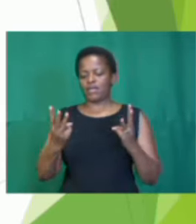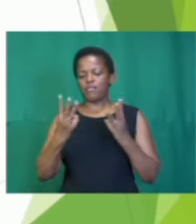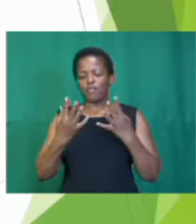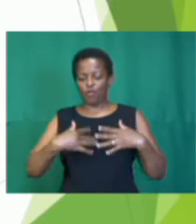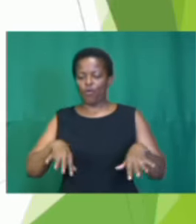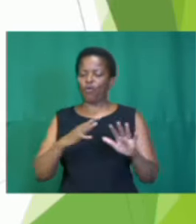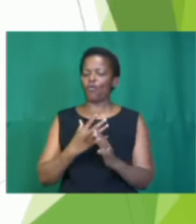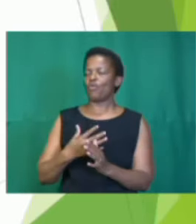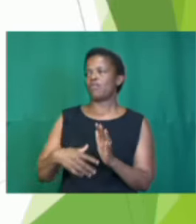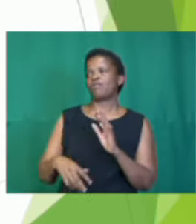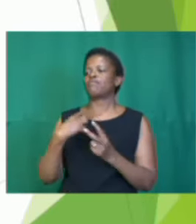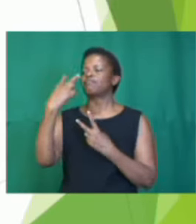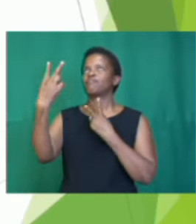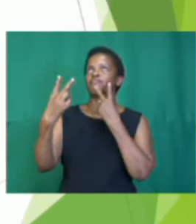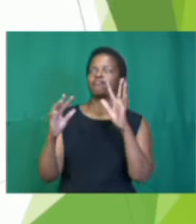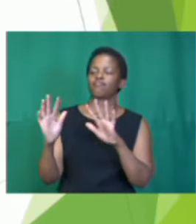Messiah.